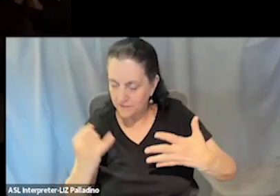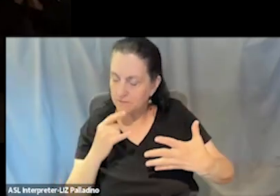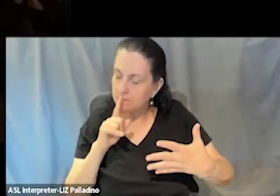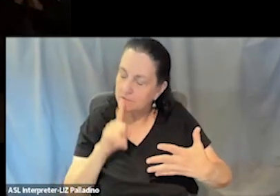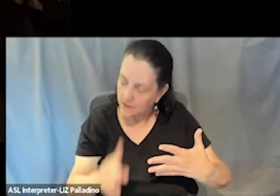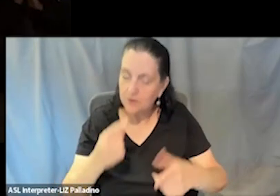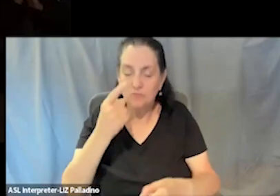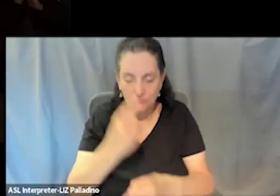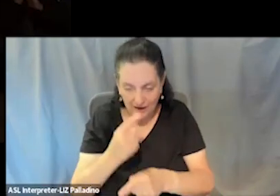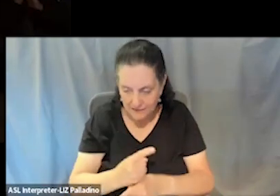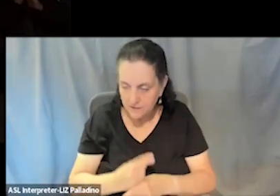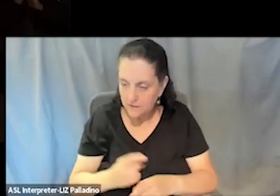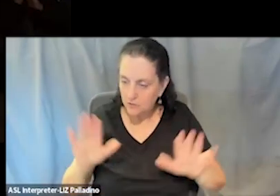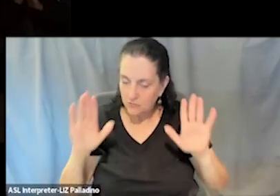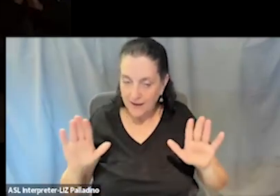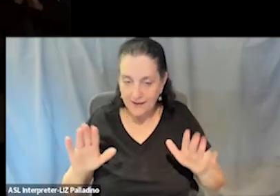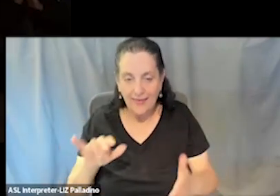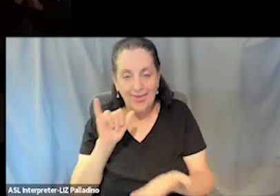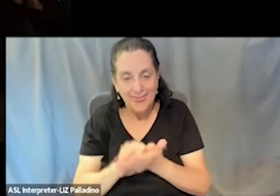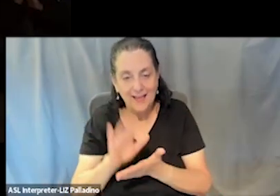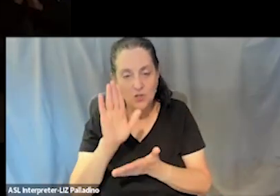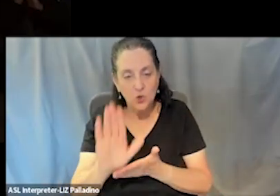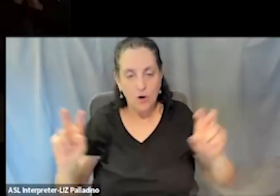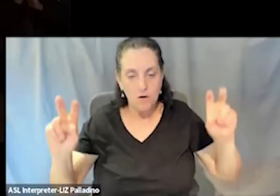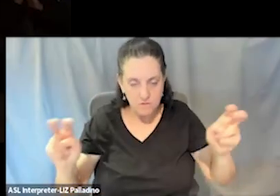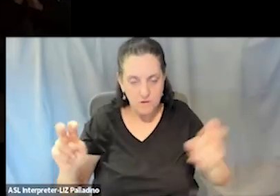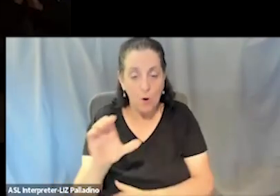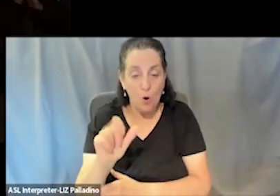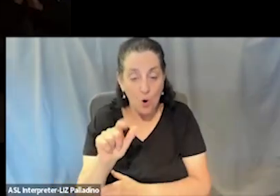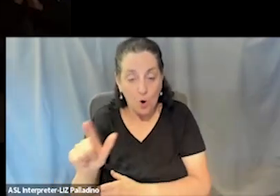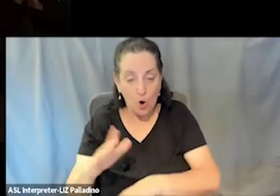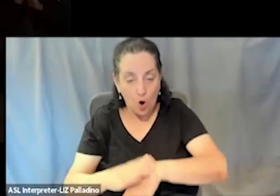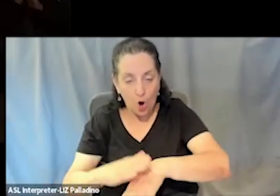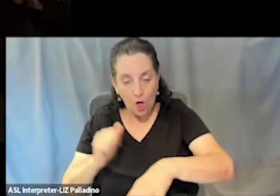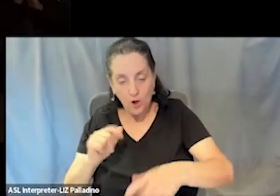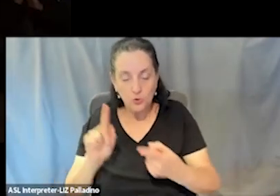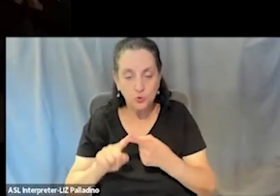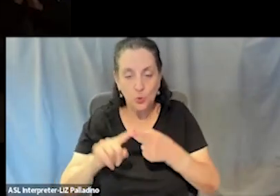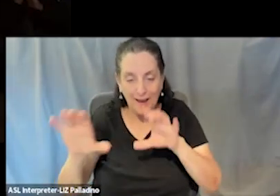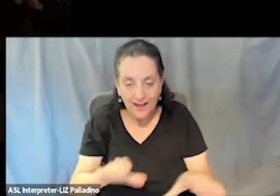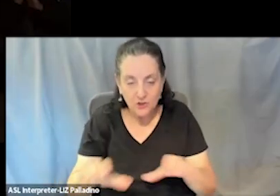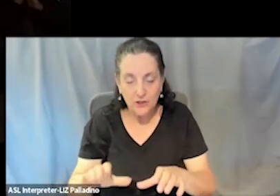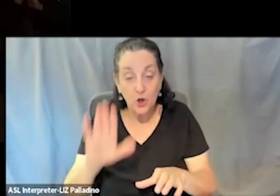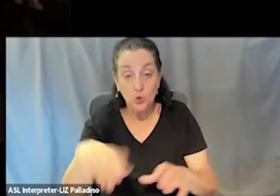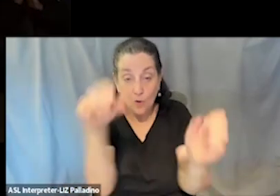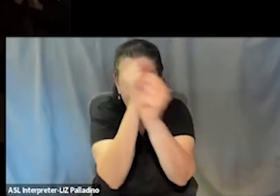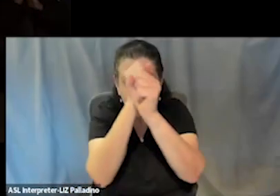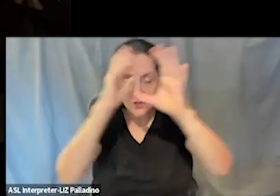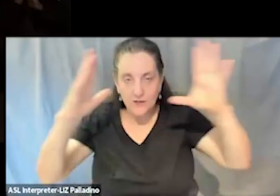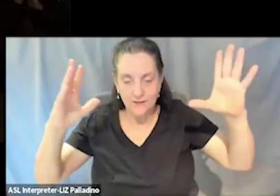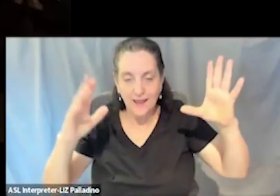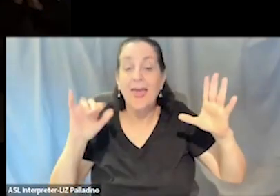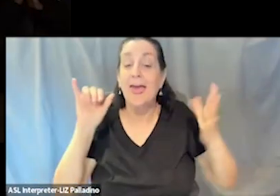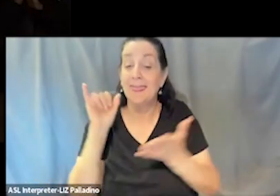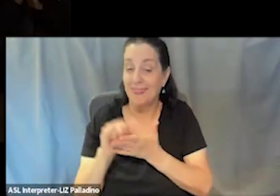overarching call to action that really is your why, your vision, and will help